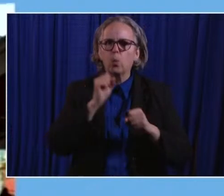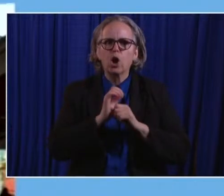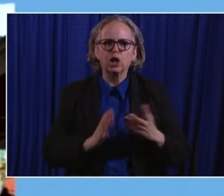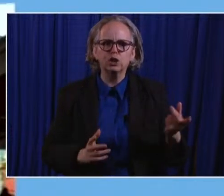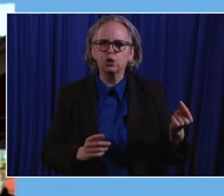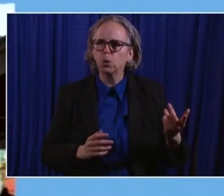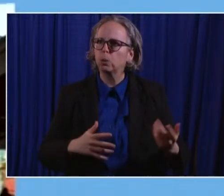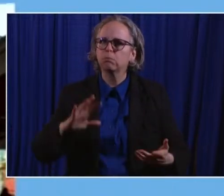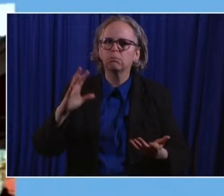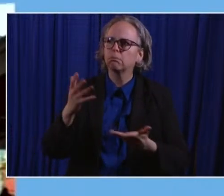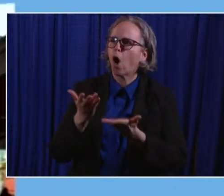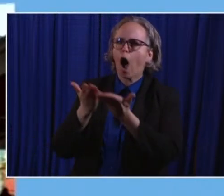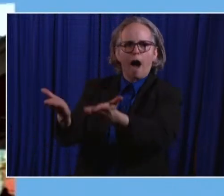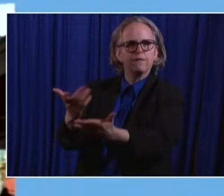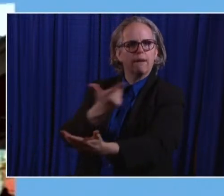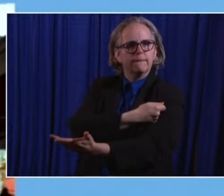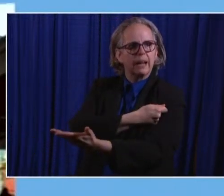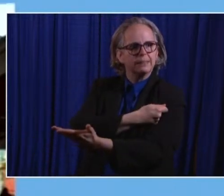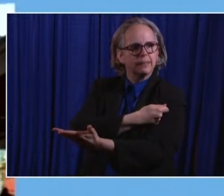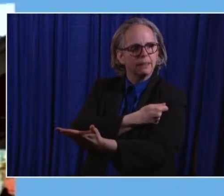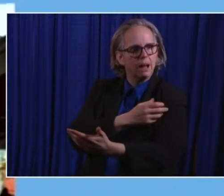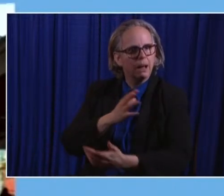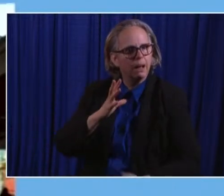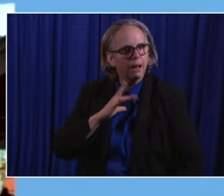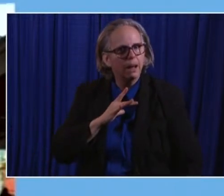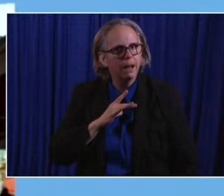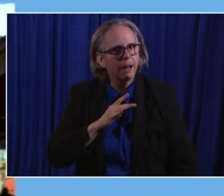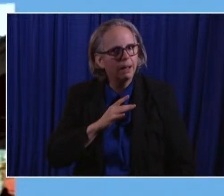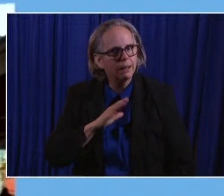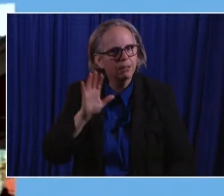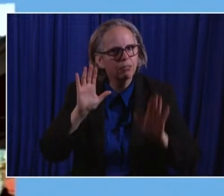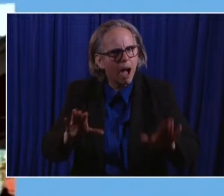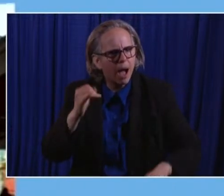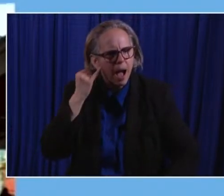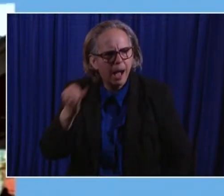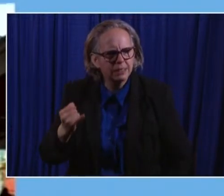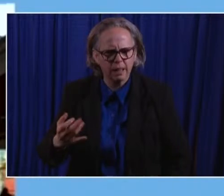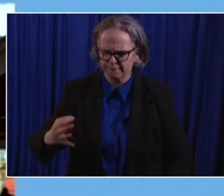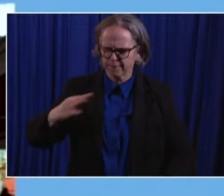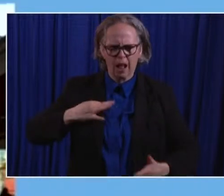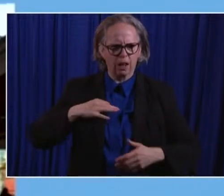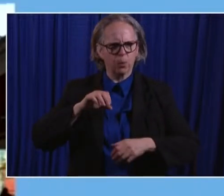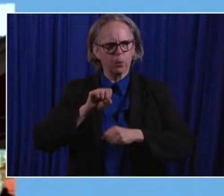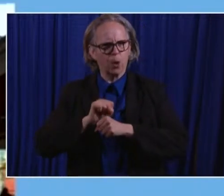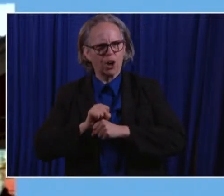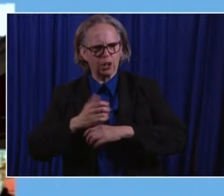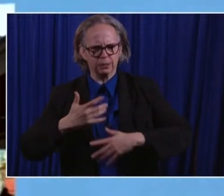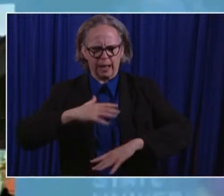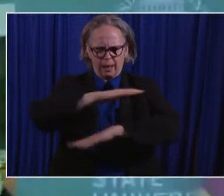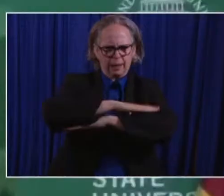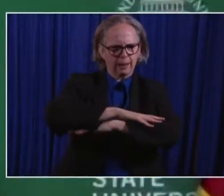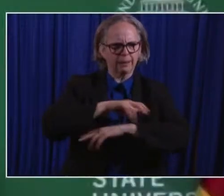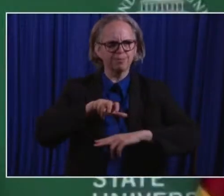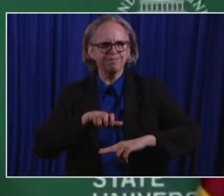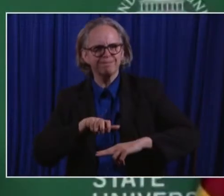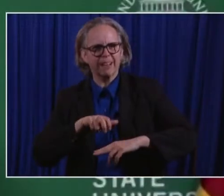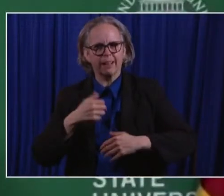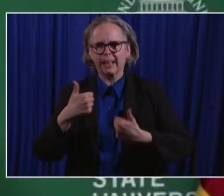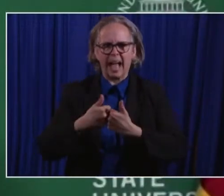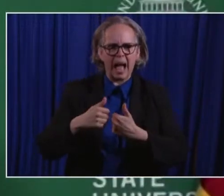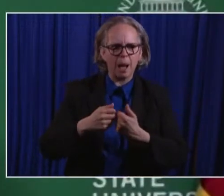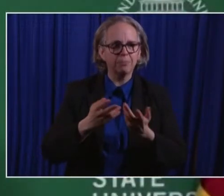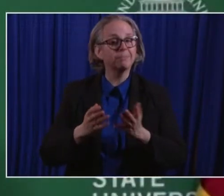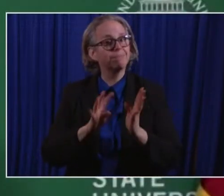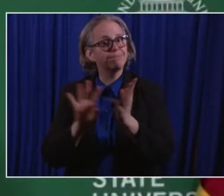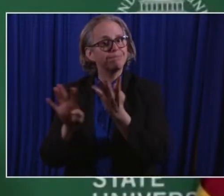Workers at Progressive Field signed up those working at the ball game, fans for appointments right here at the Wolstein Center. In Wood County